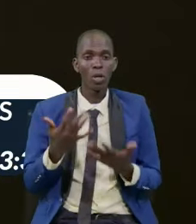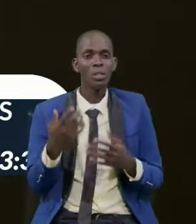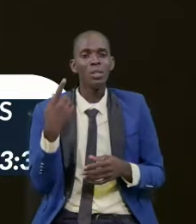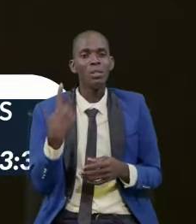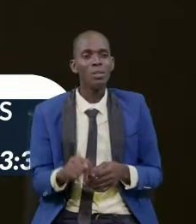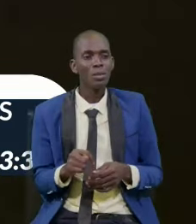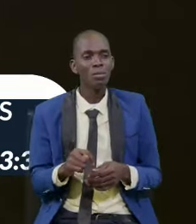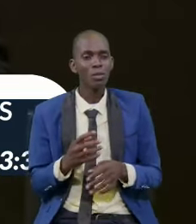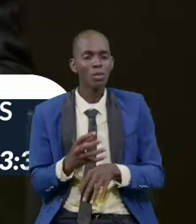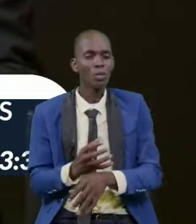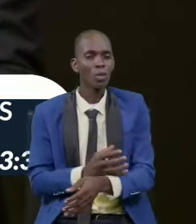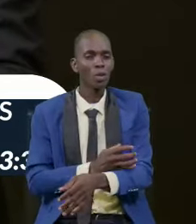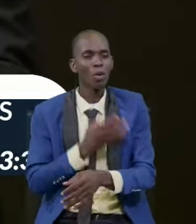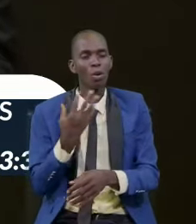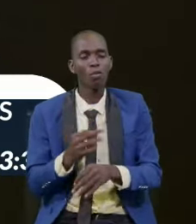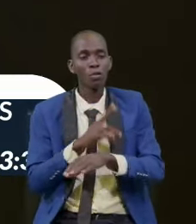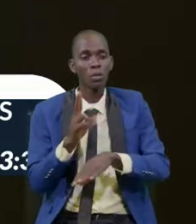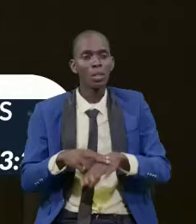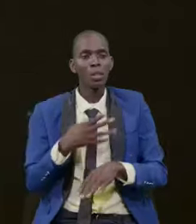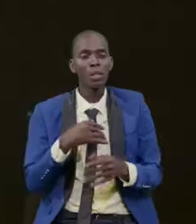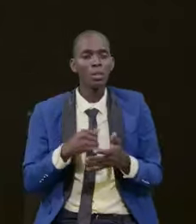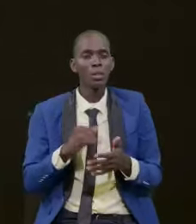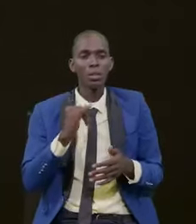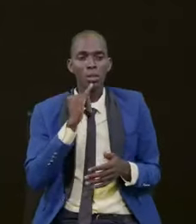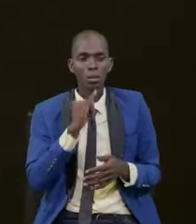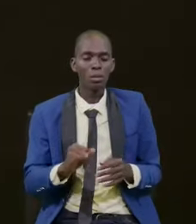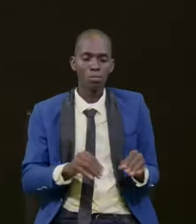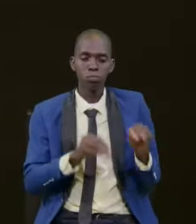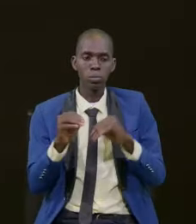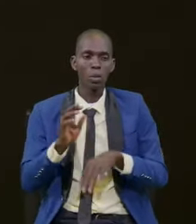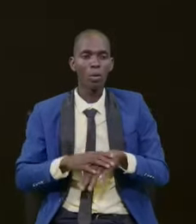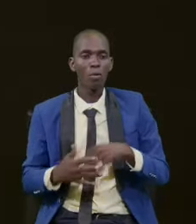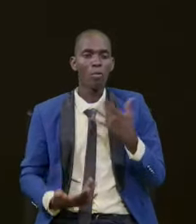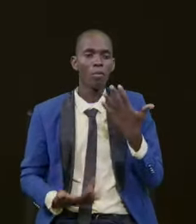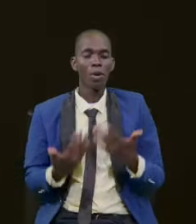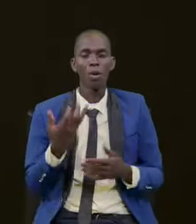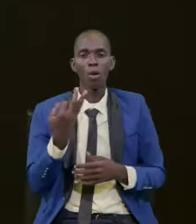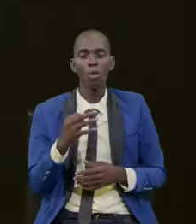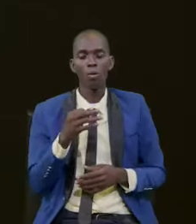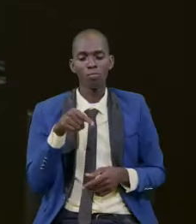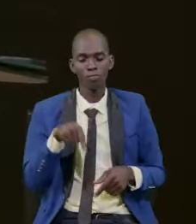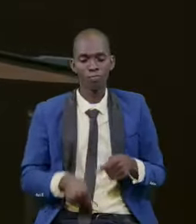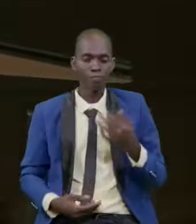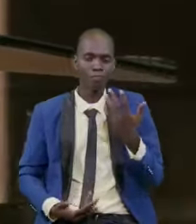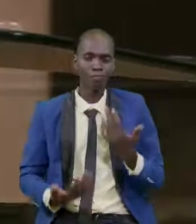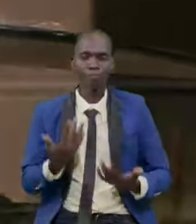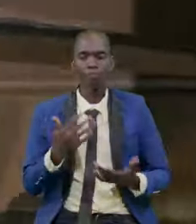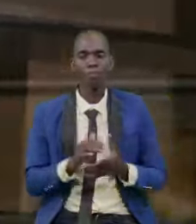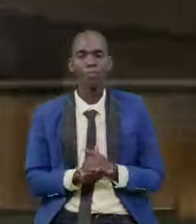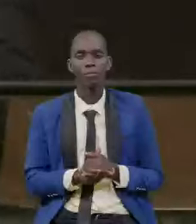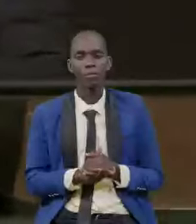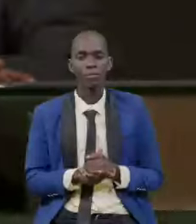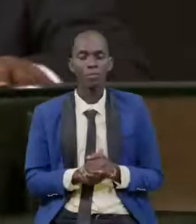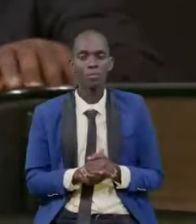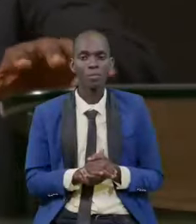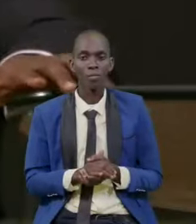the course of nature, and it is set on the fire of hell. There is